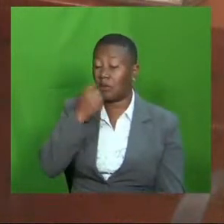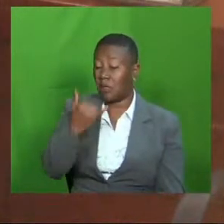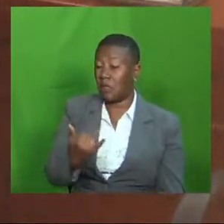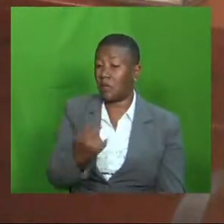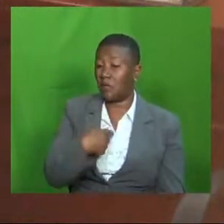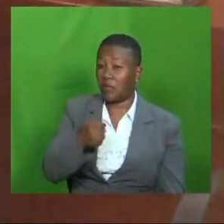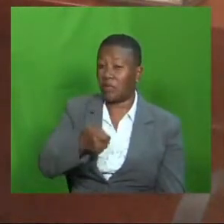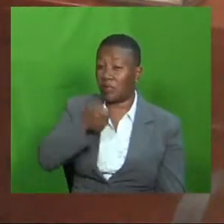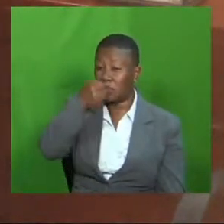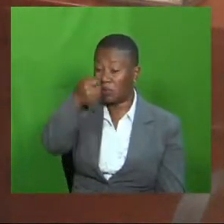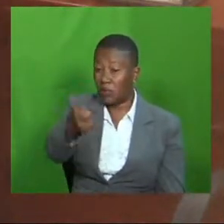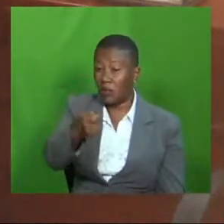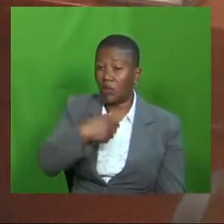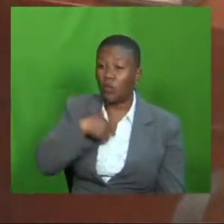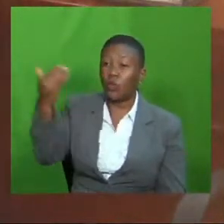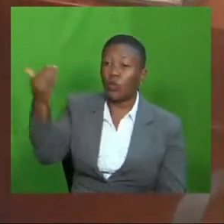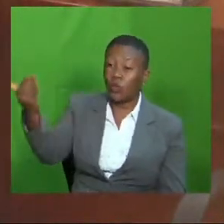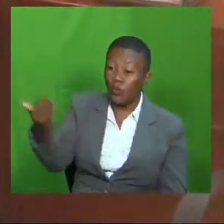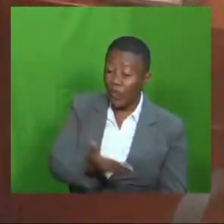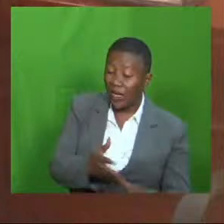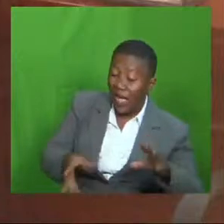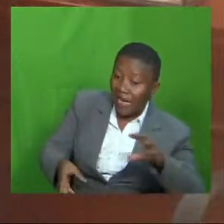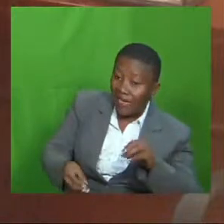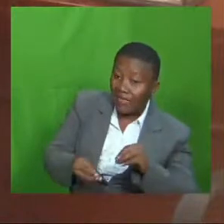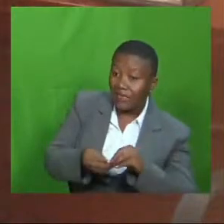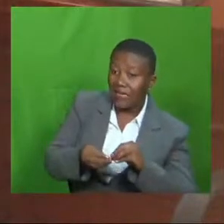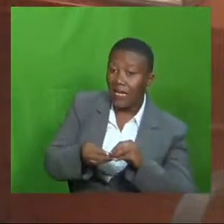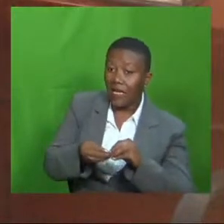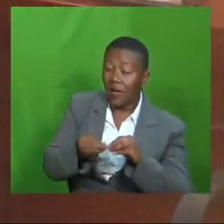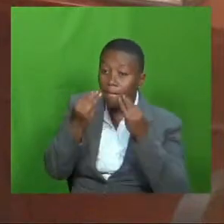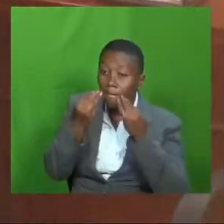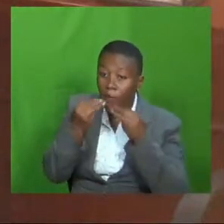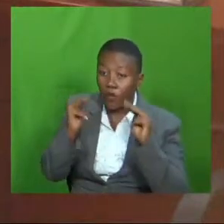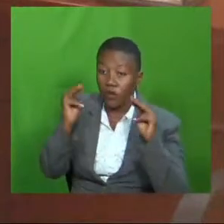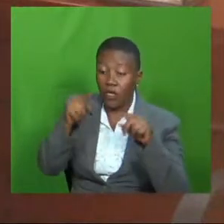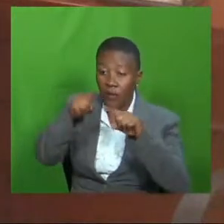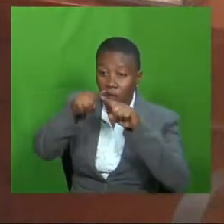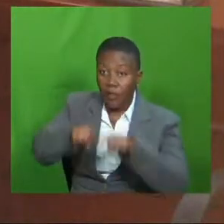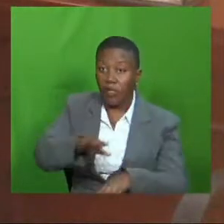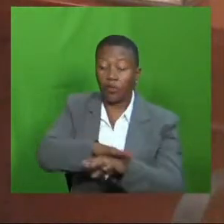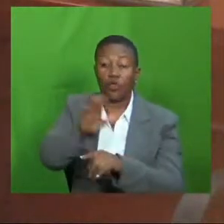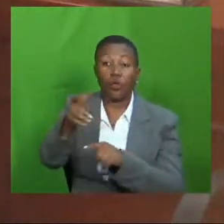substantive motion to challenge your ruling, which I find very obsequious.